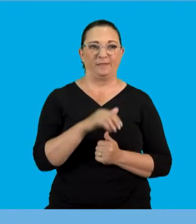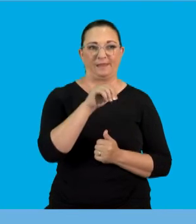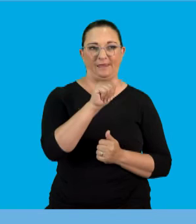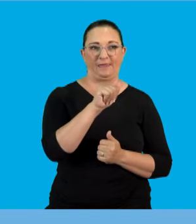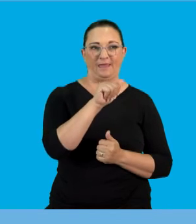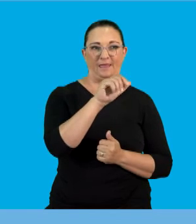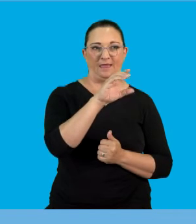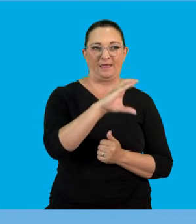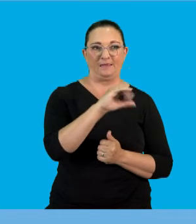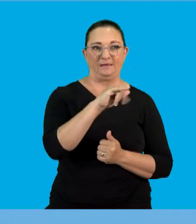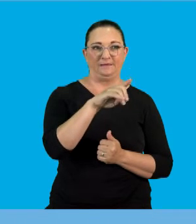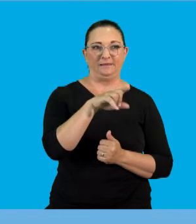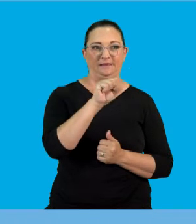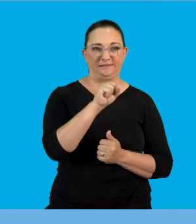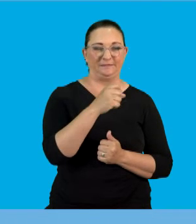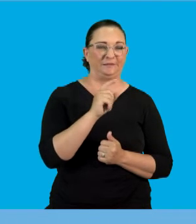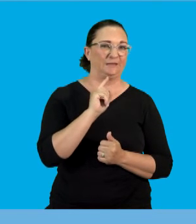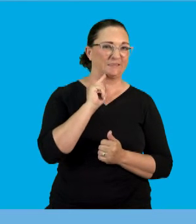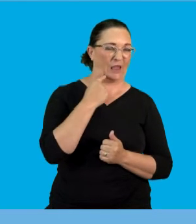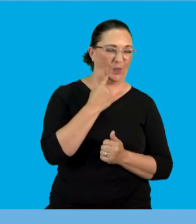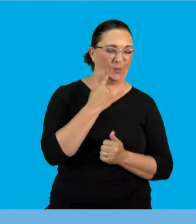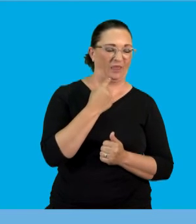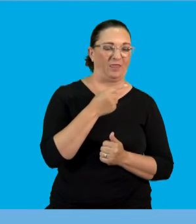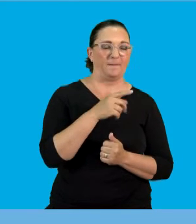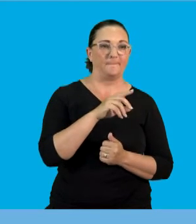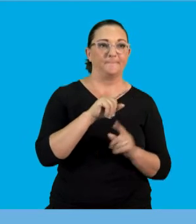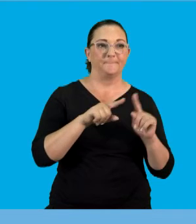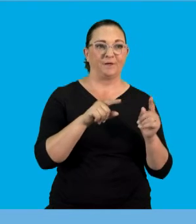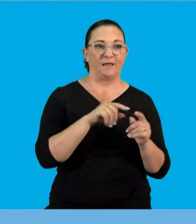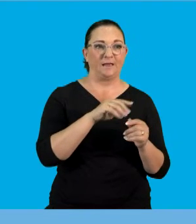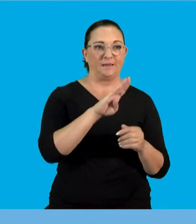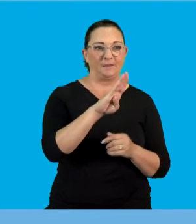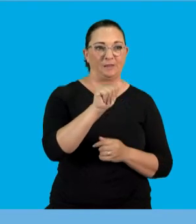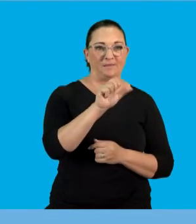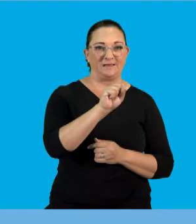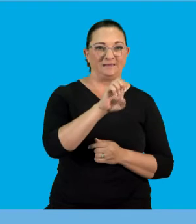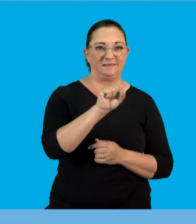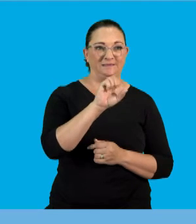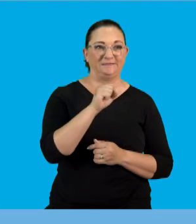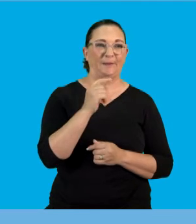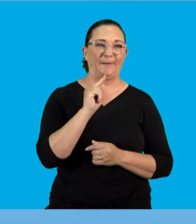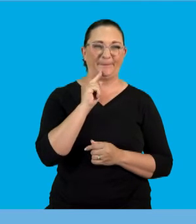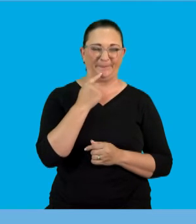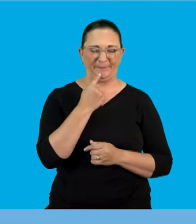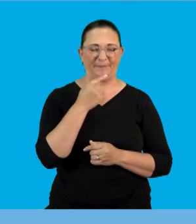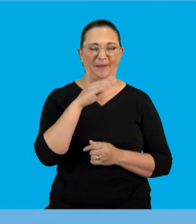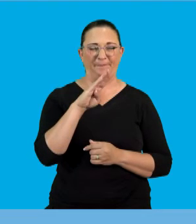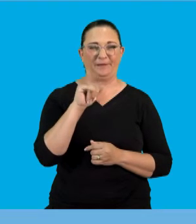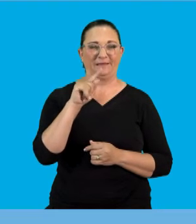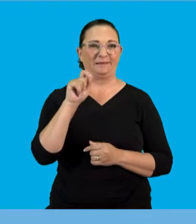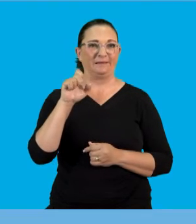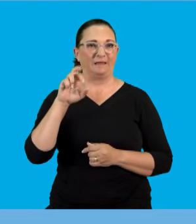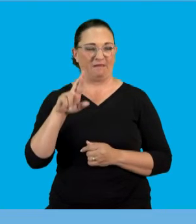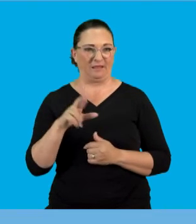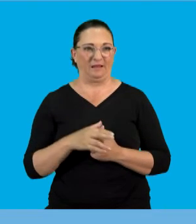red. And then now what about the bases, comparing them with the acids? Now we know that if acids, they taste sour, then bases